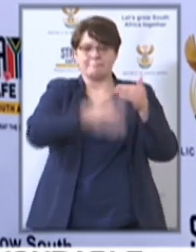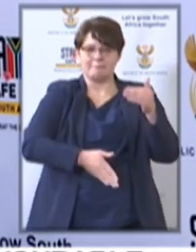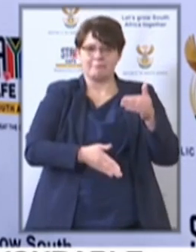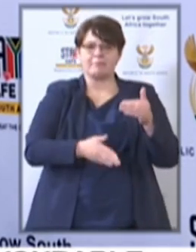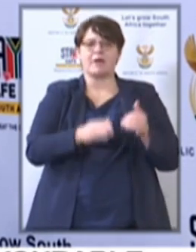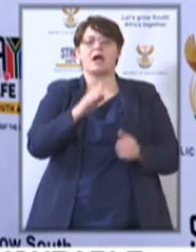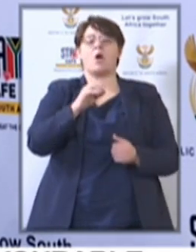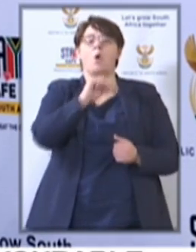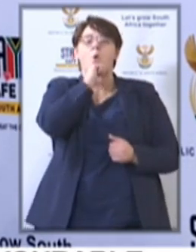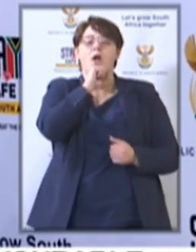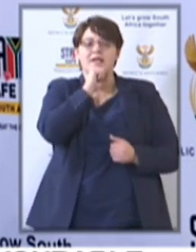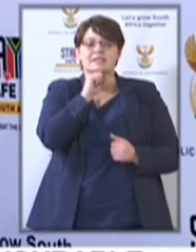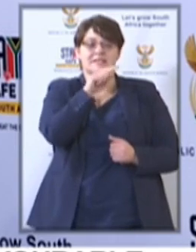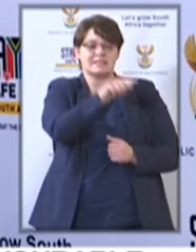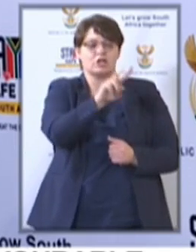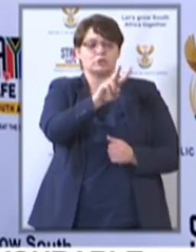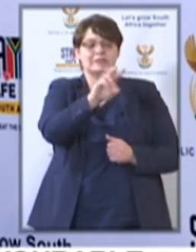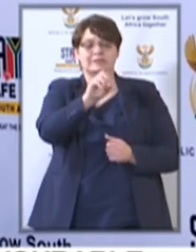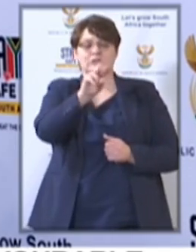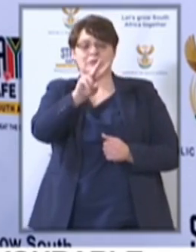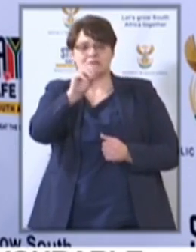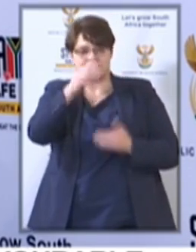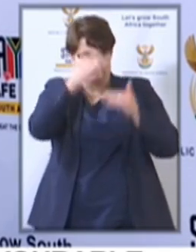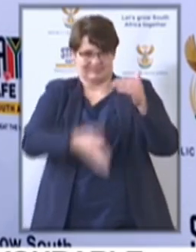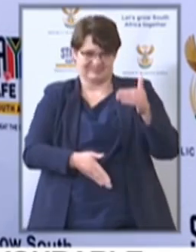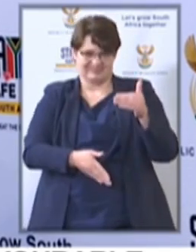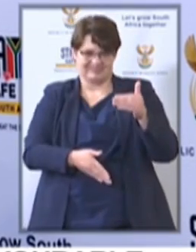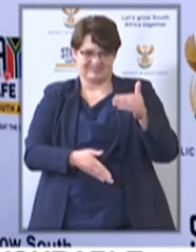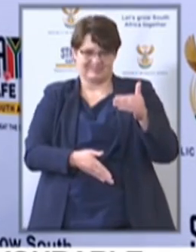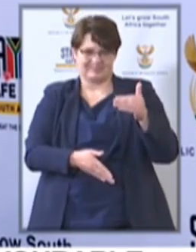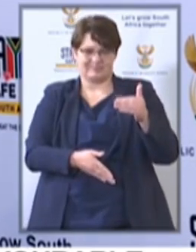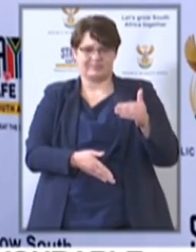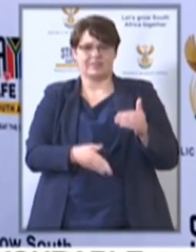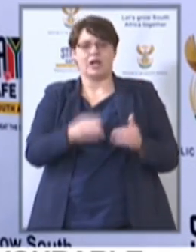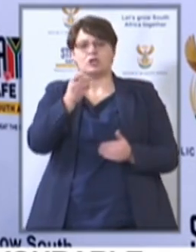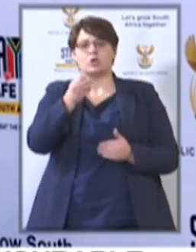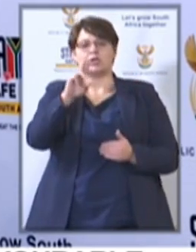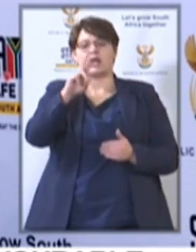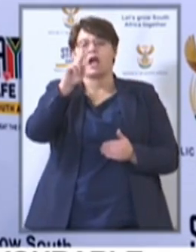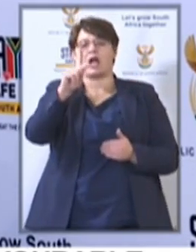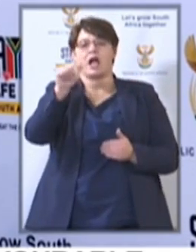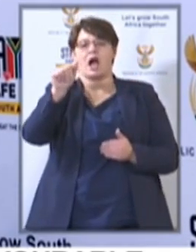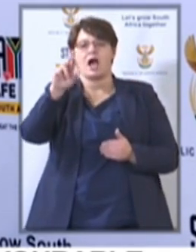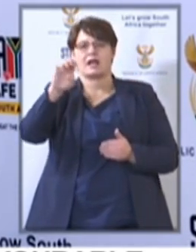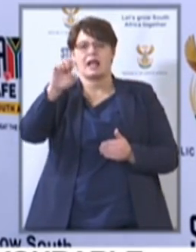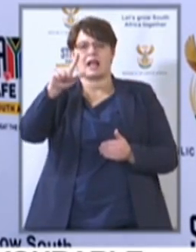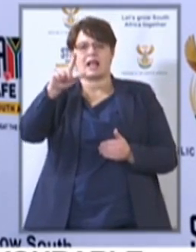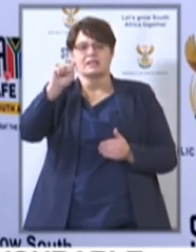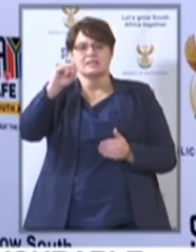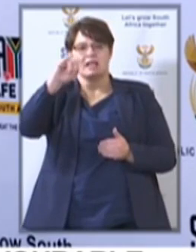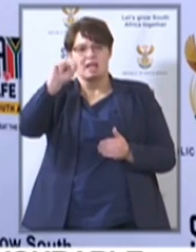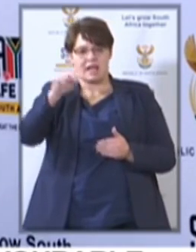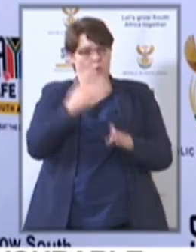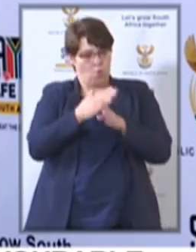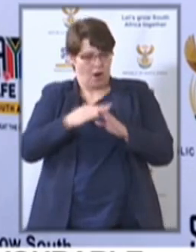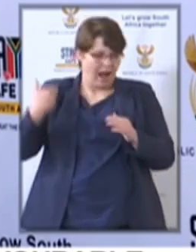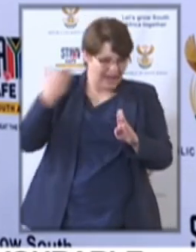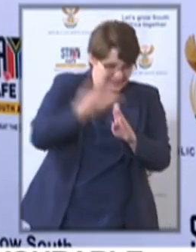August 2020, and the administrator, Dr. Randall Carlson, continues to be in office until that